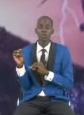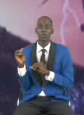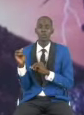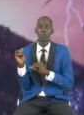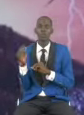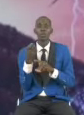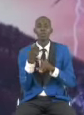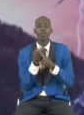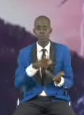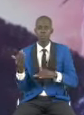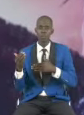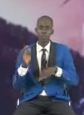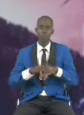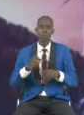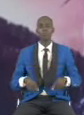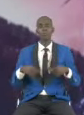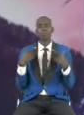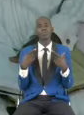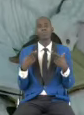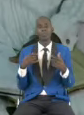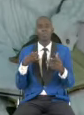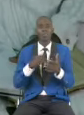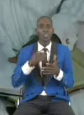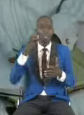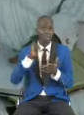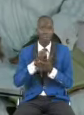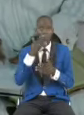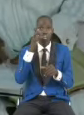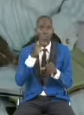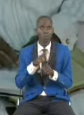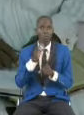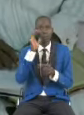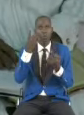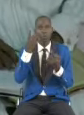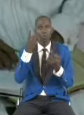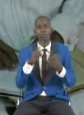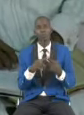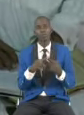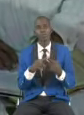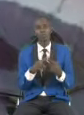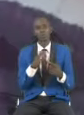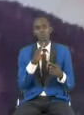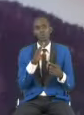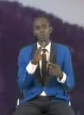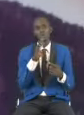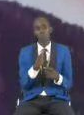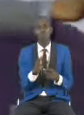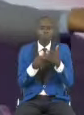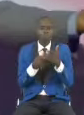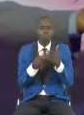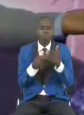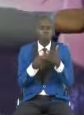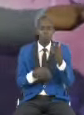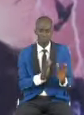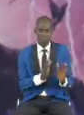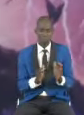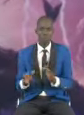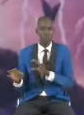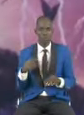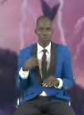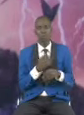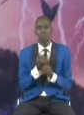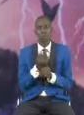the promise. It will be fulfilled. What preparation do we make? What preparation do